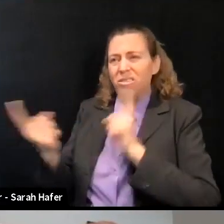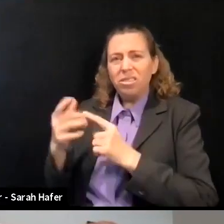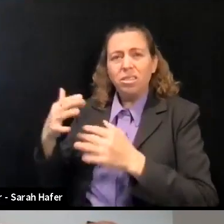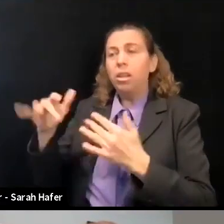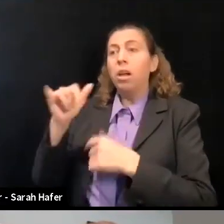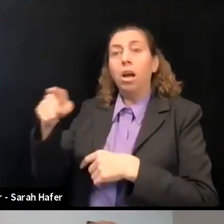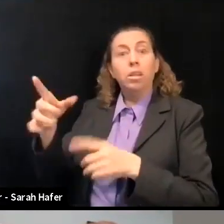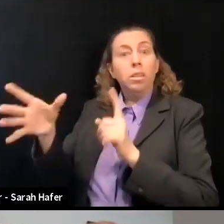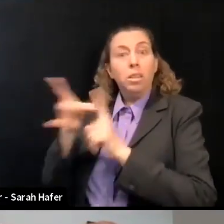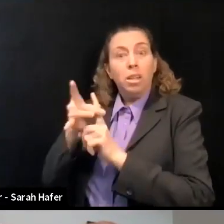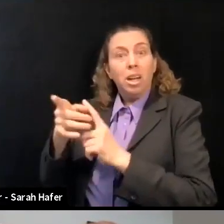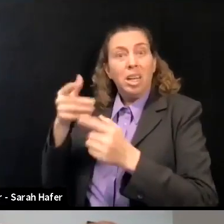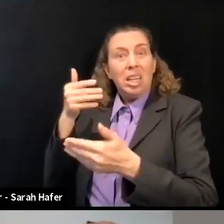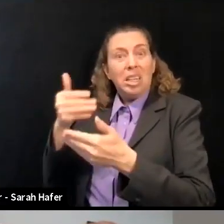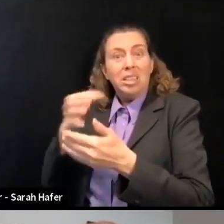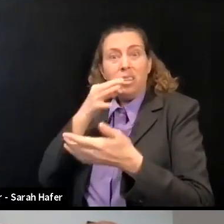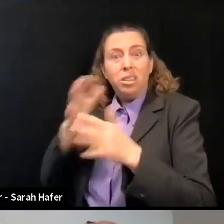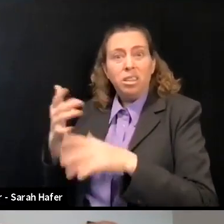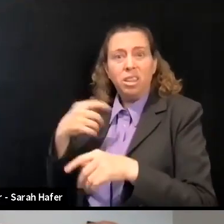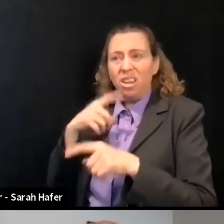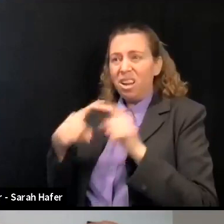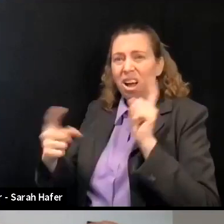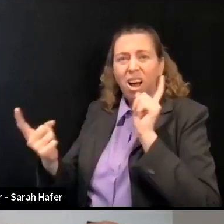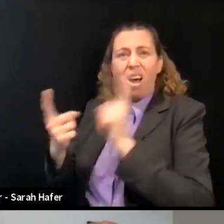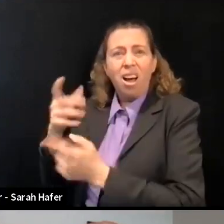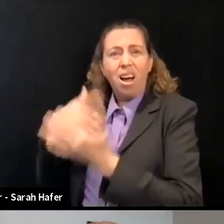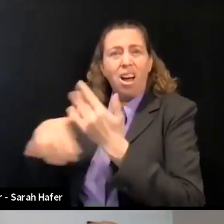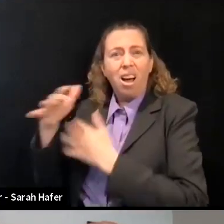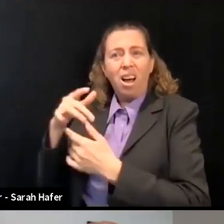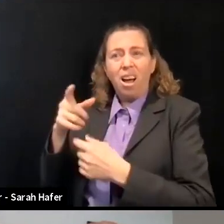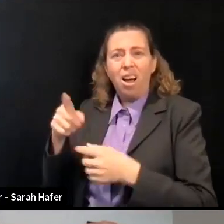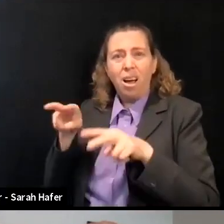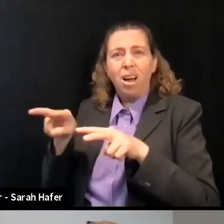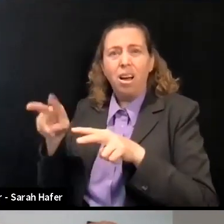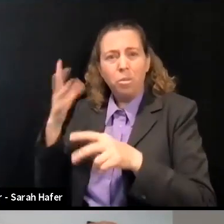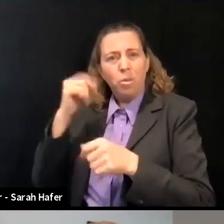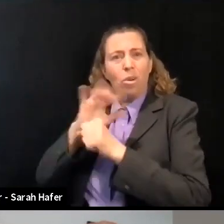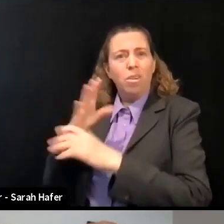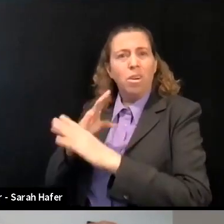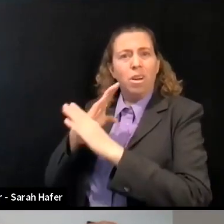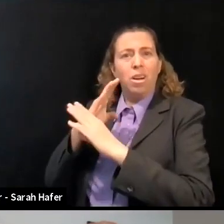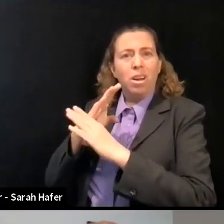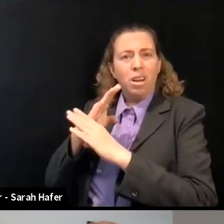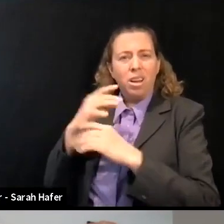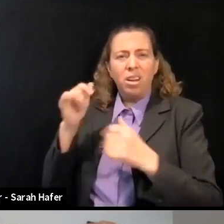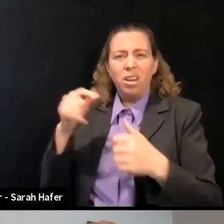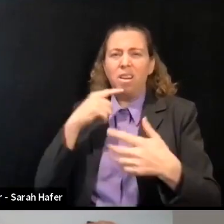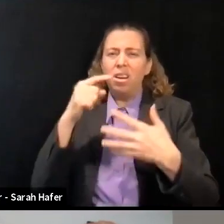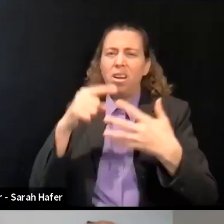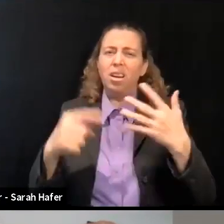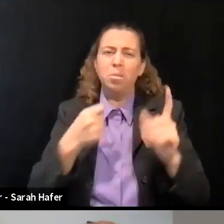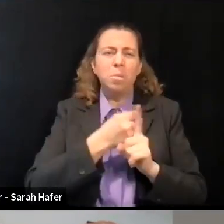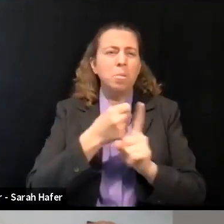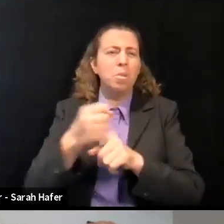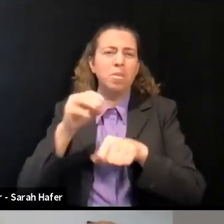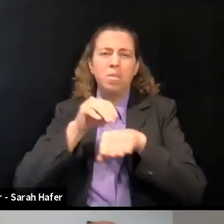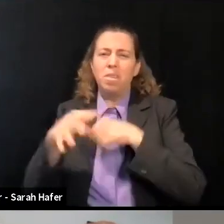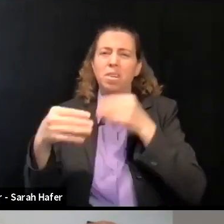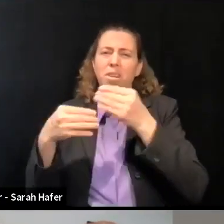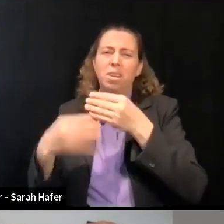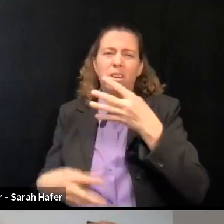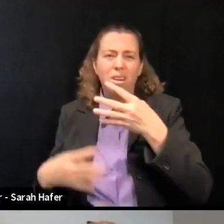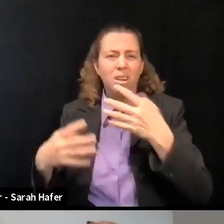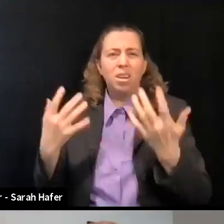precautions, contending with the long-term health effects of COVID illness, struggling with the loss of jobs,